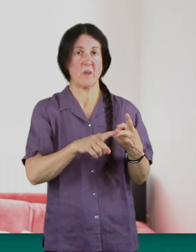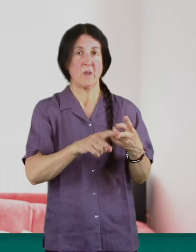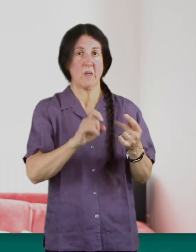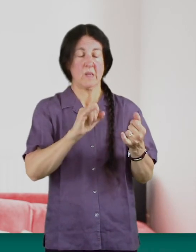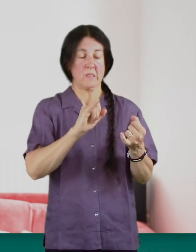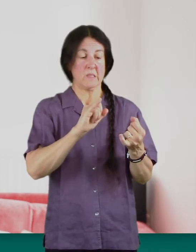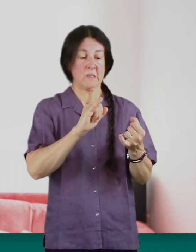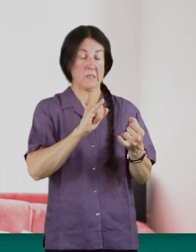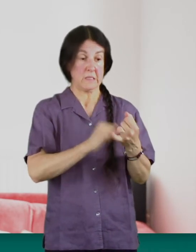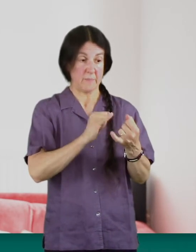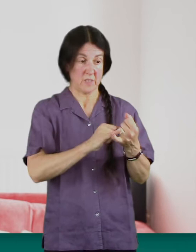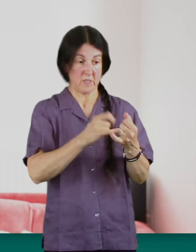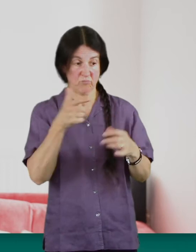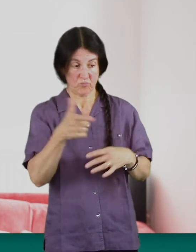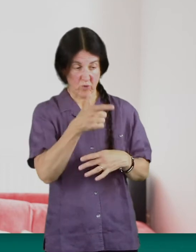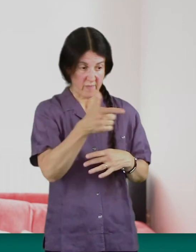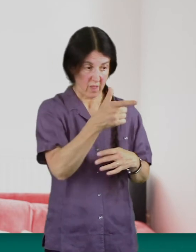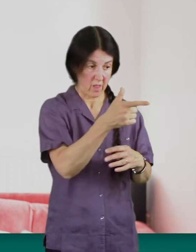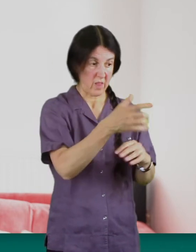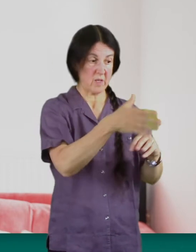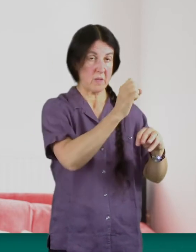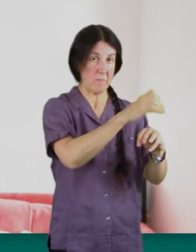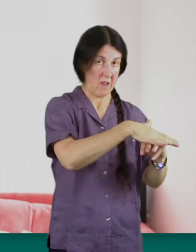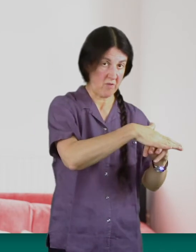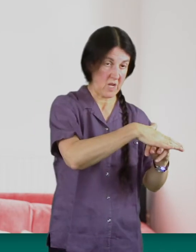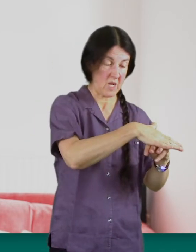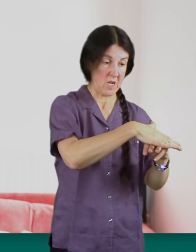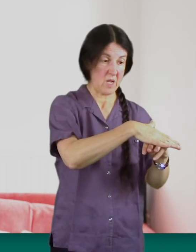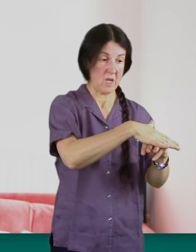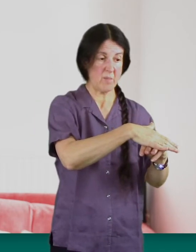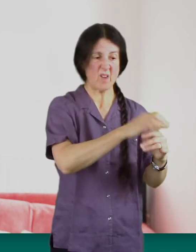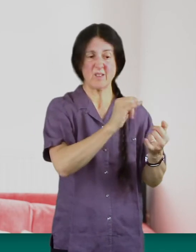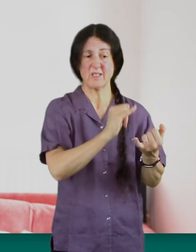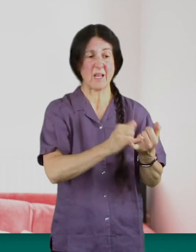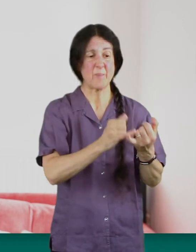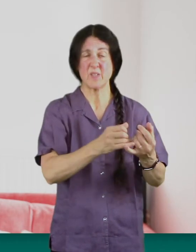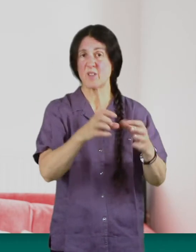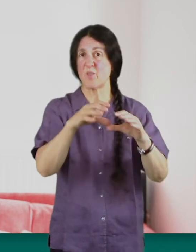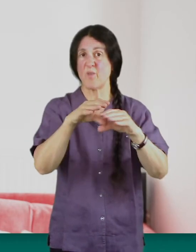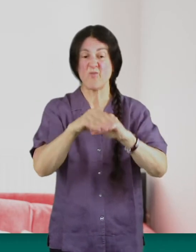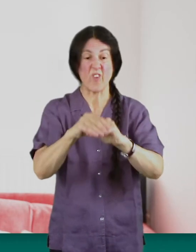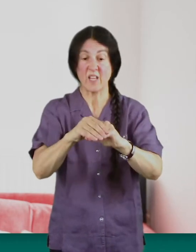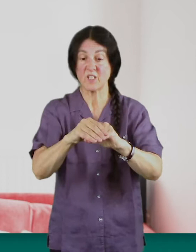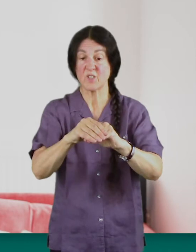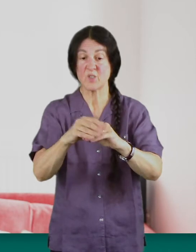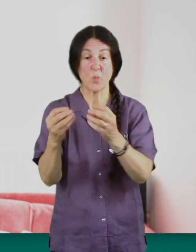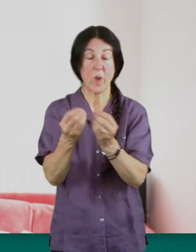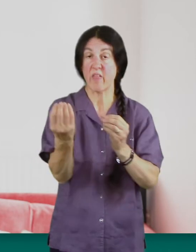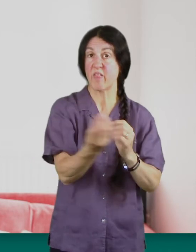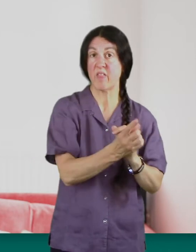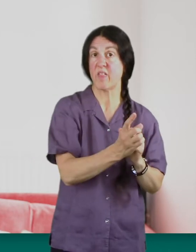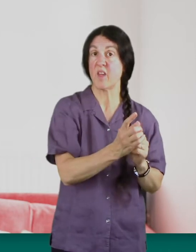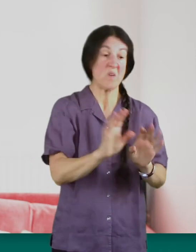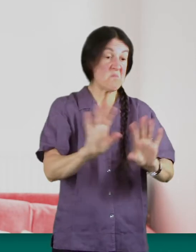her family, her tribe, brought companions. And what that implies to me is, I don't think Samson's got any friends. He's